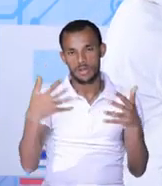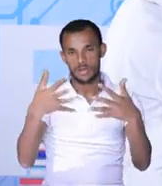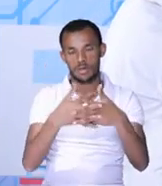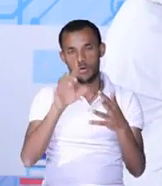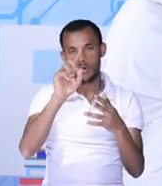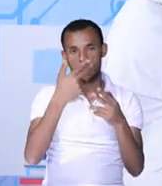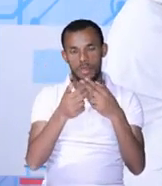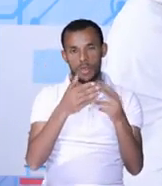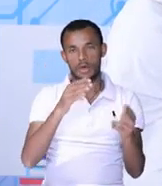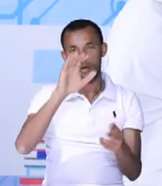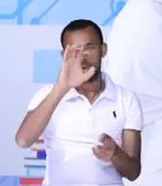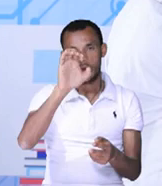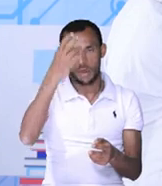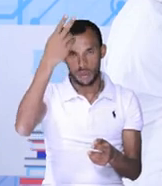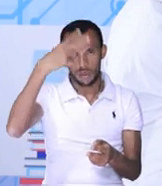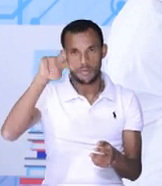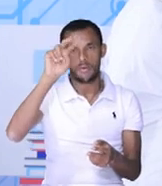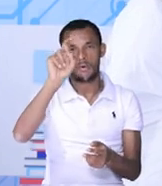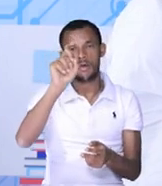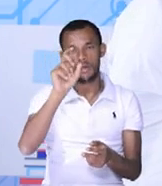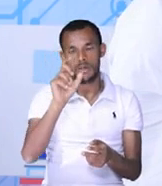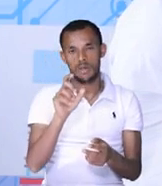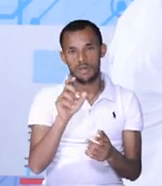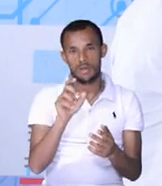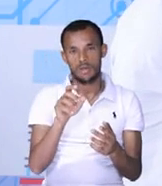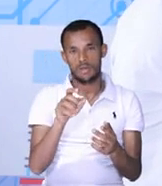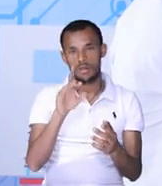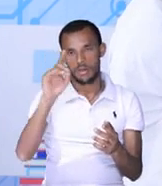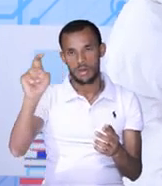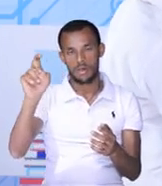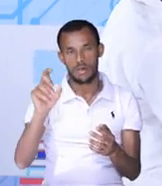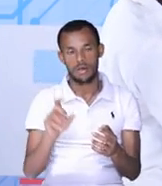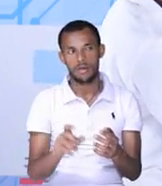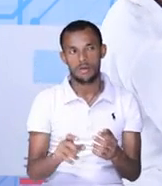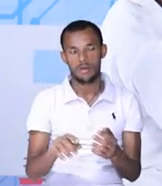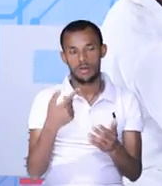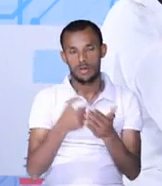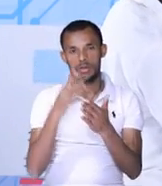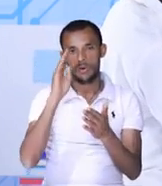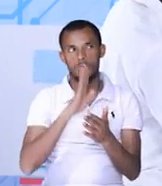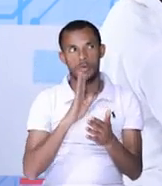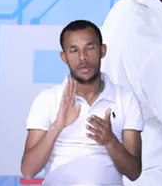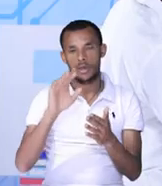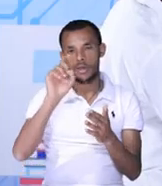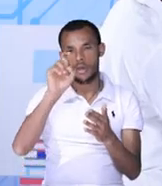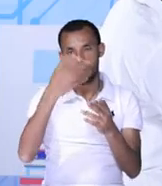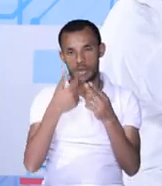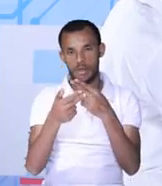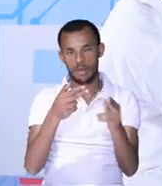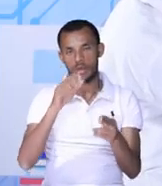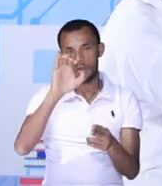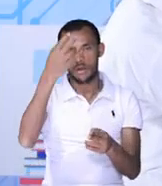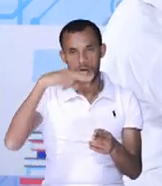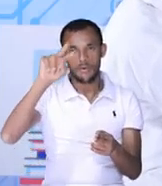1 times e raised to x, 1 times e raised to x dx. So this will be this x times